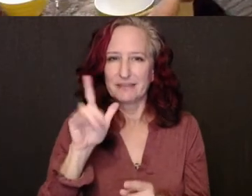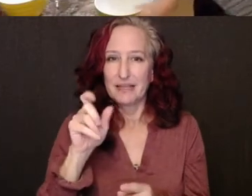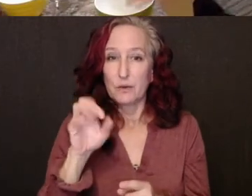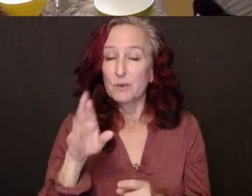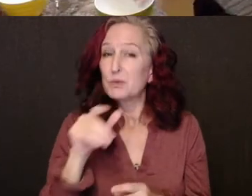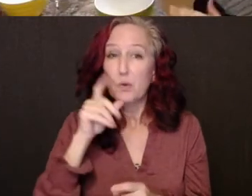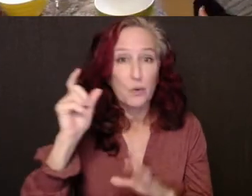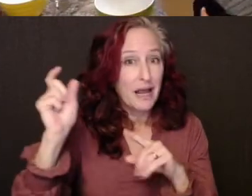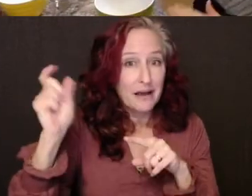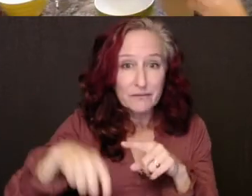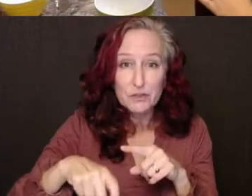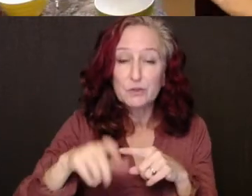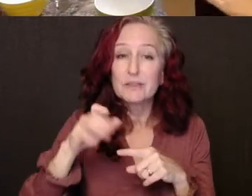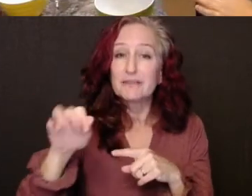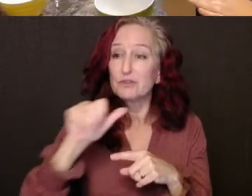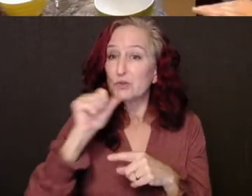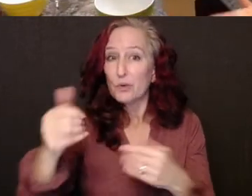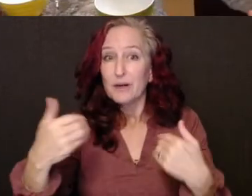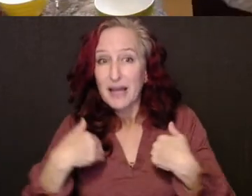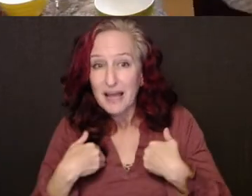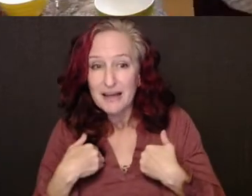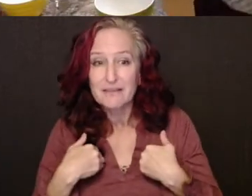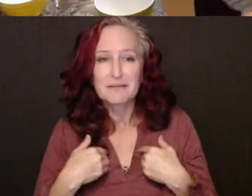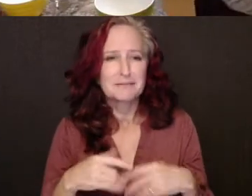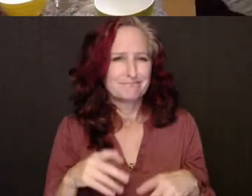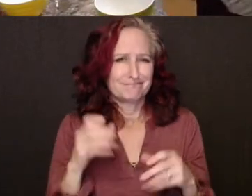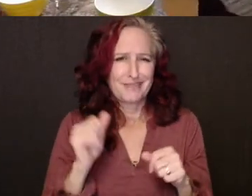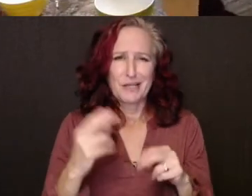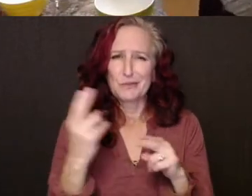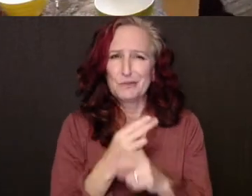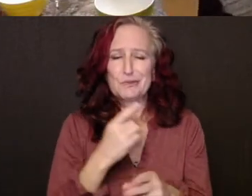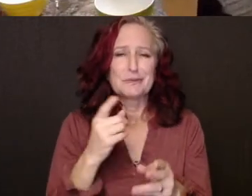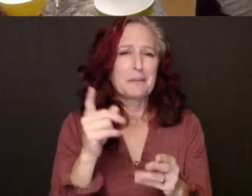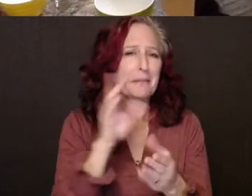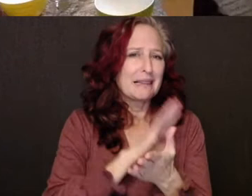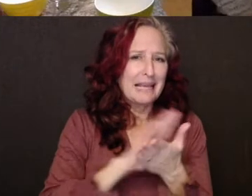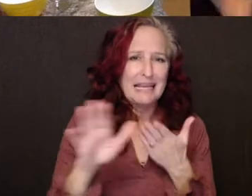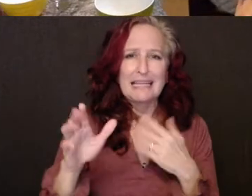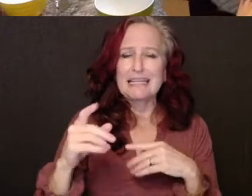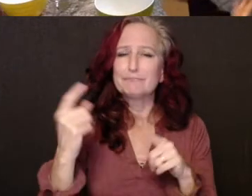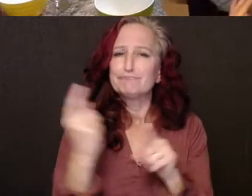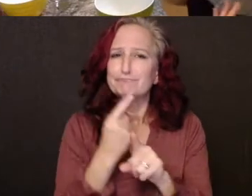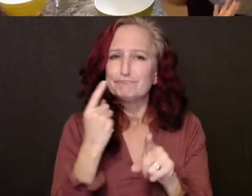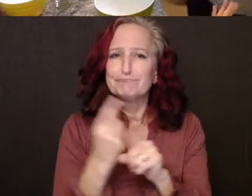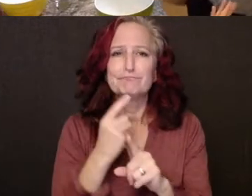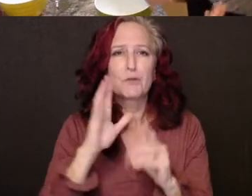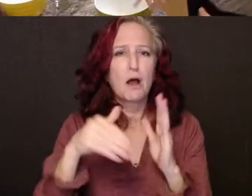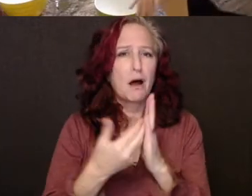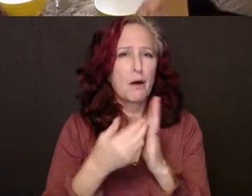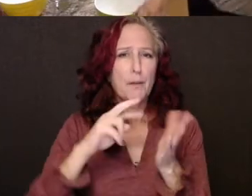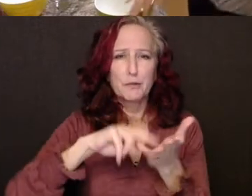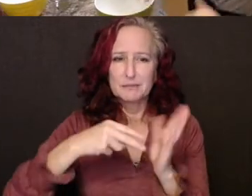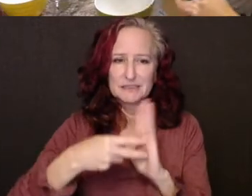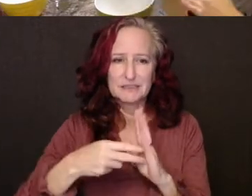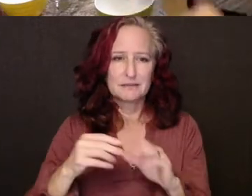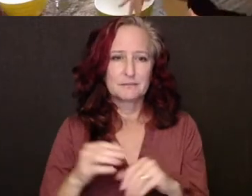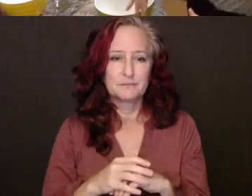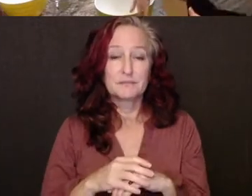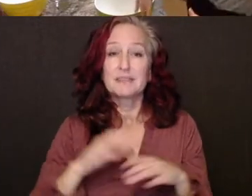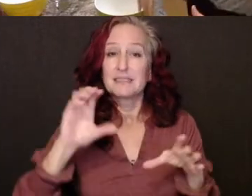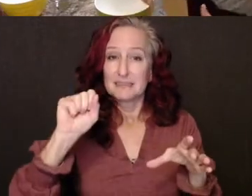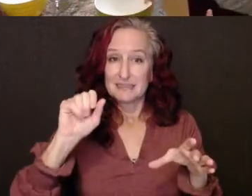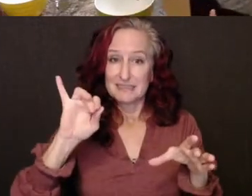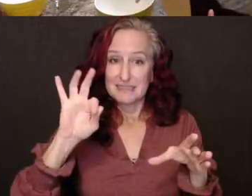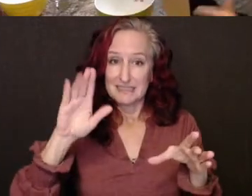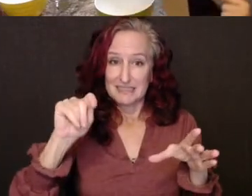using the whole wheat flour kind of minimizes that. And that's my main reason for using the